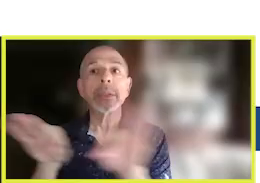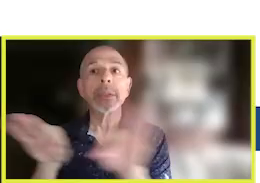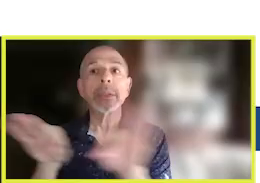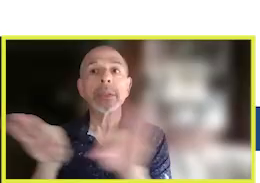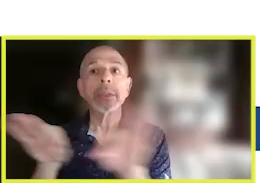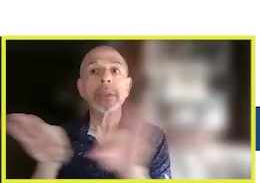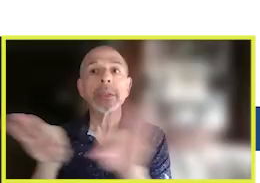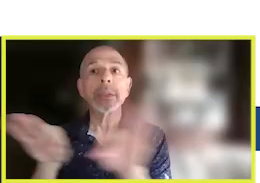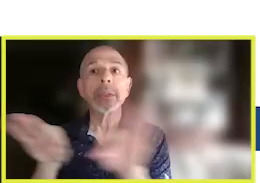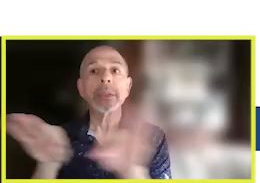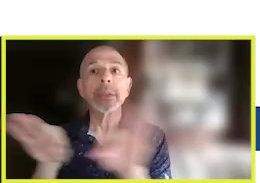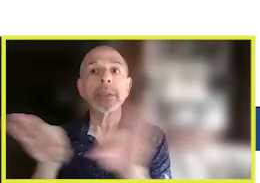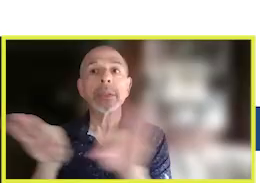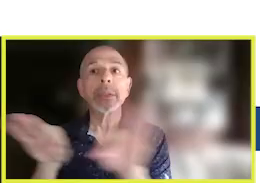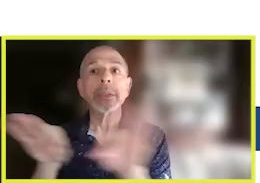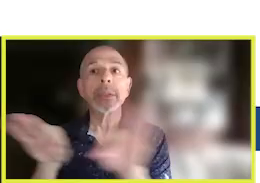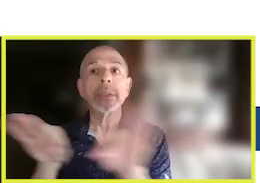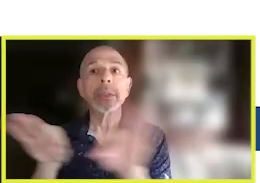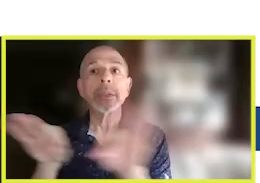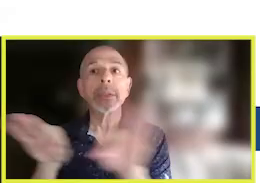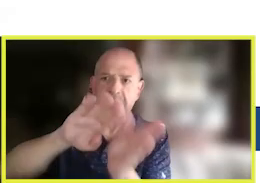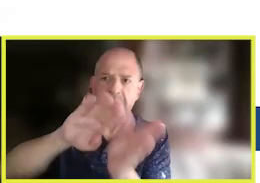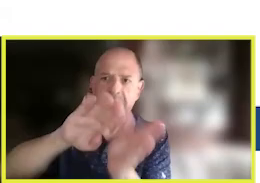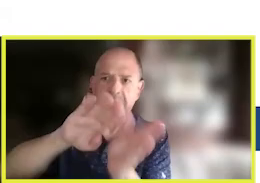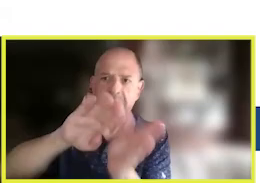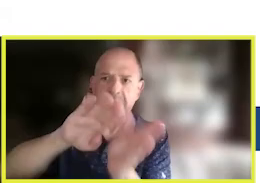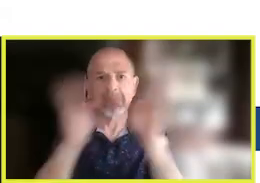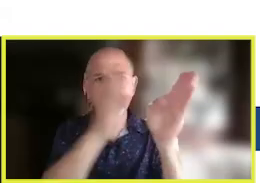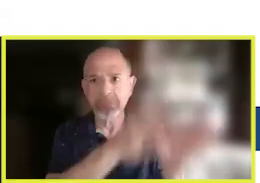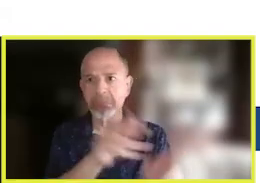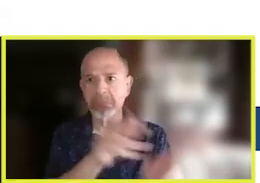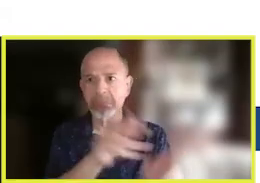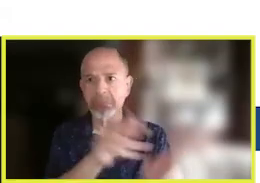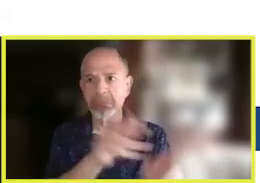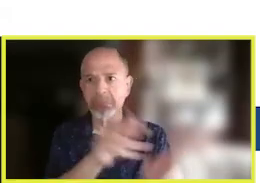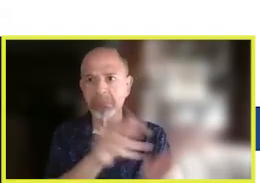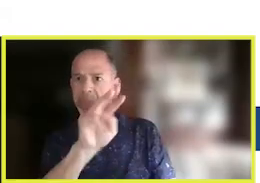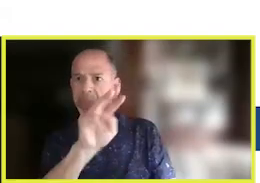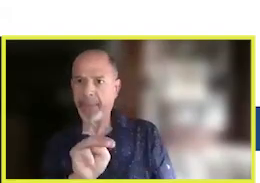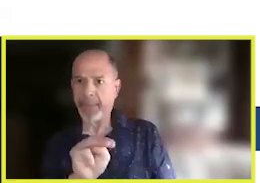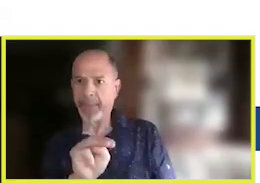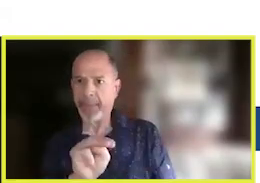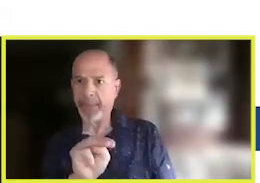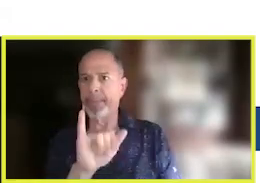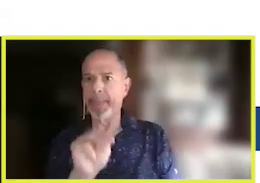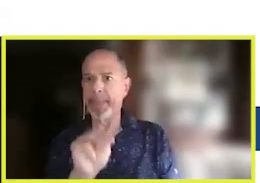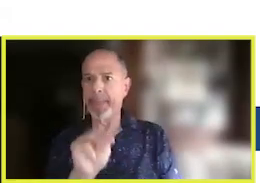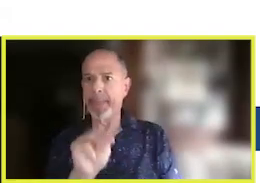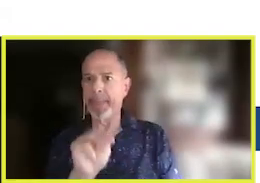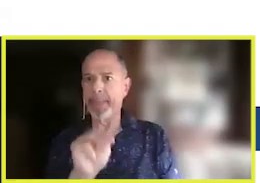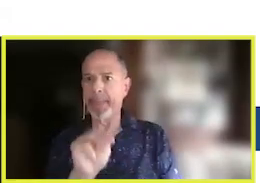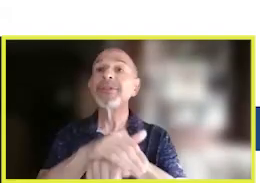Hey, thank you. Well, good afternoon, everybody. It's nice to see so many familiar faces. My name is